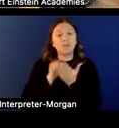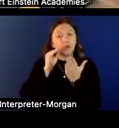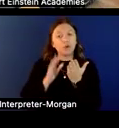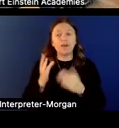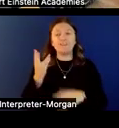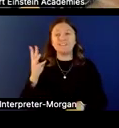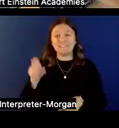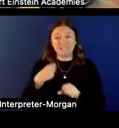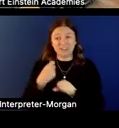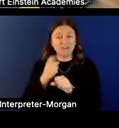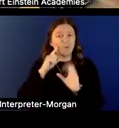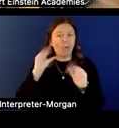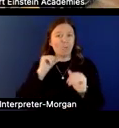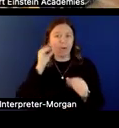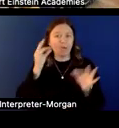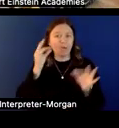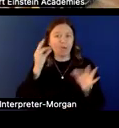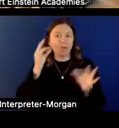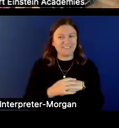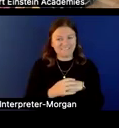me by his German skills.